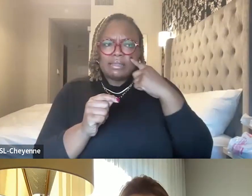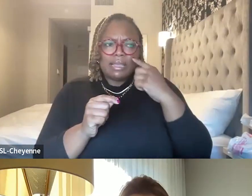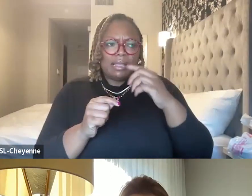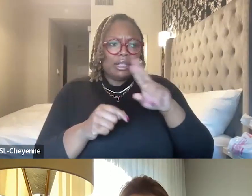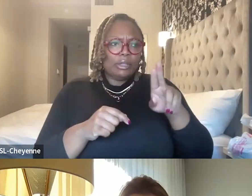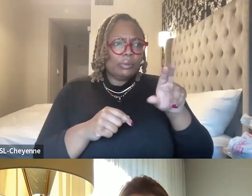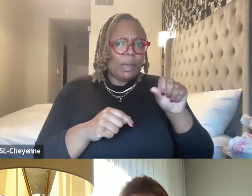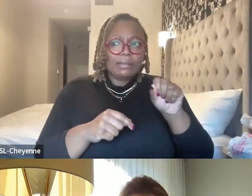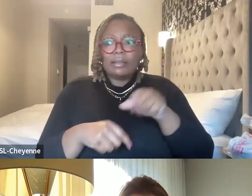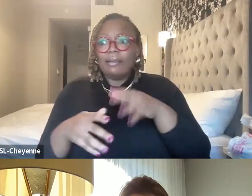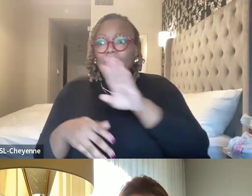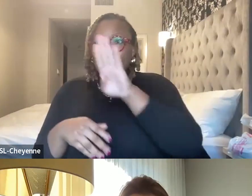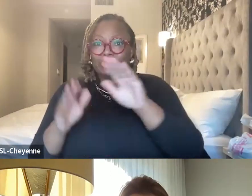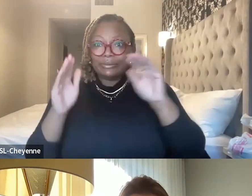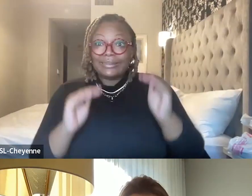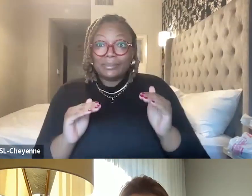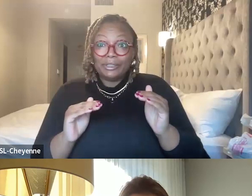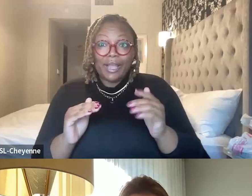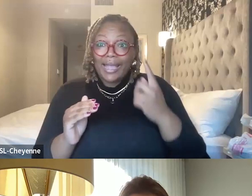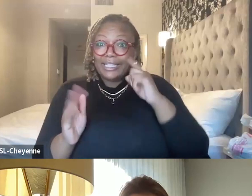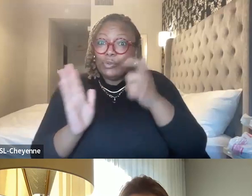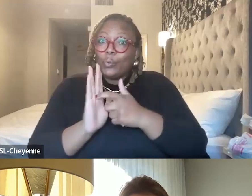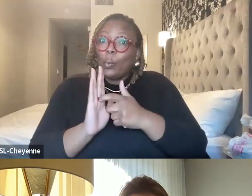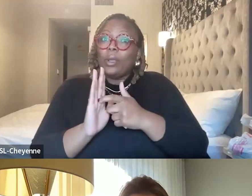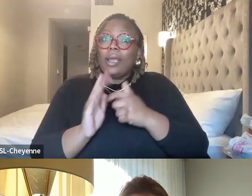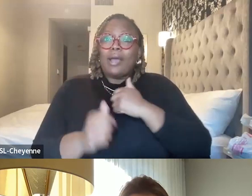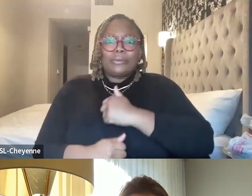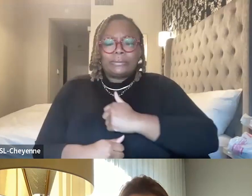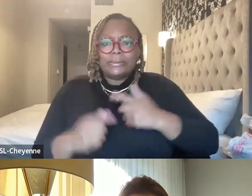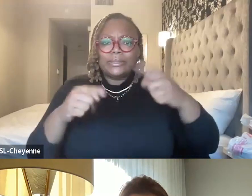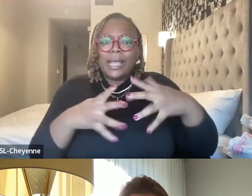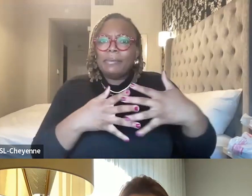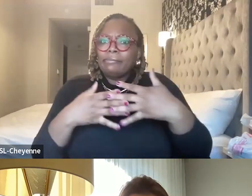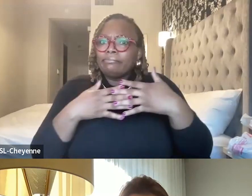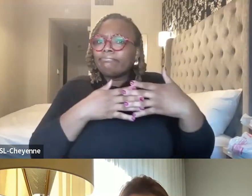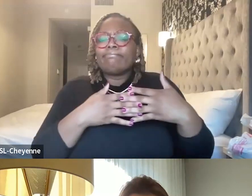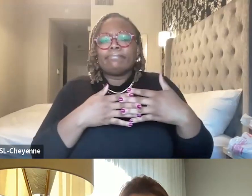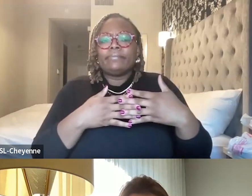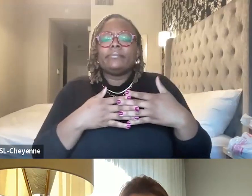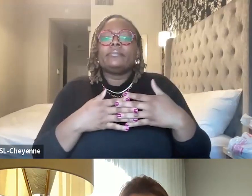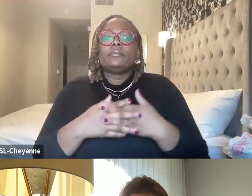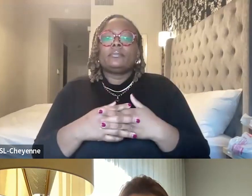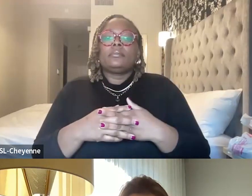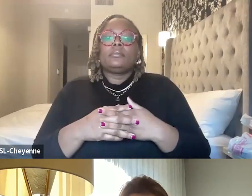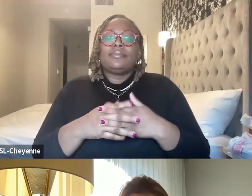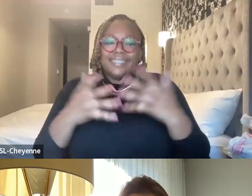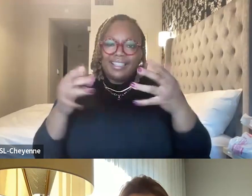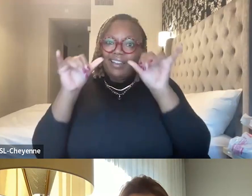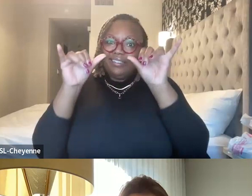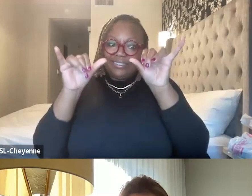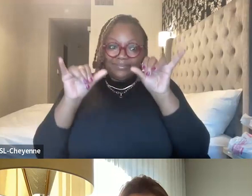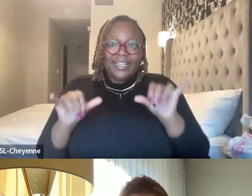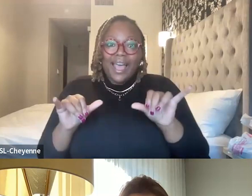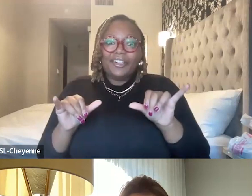is now. And I'm so sorry about what is going on in the US after the Roe and Wade